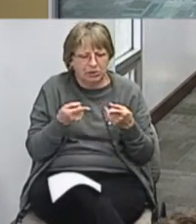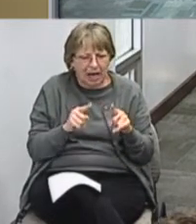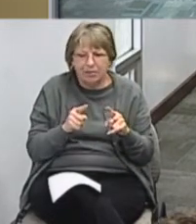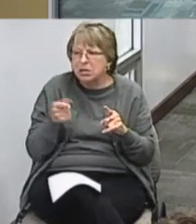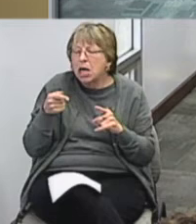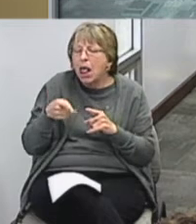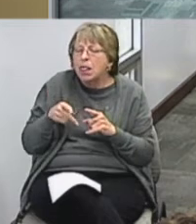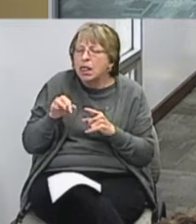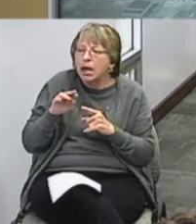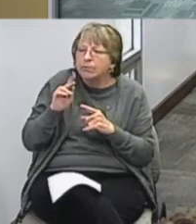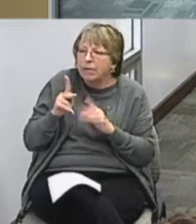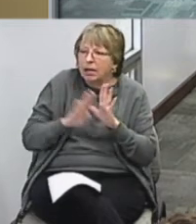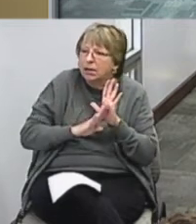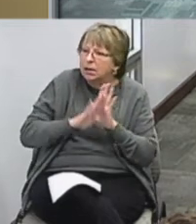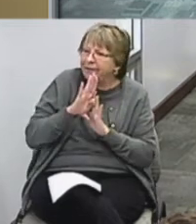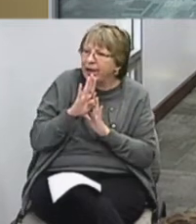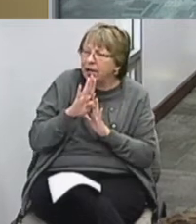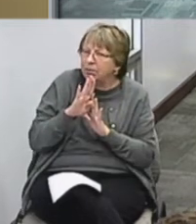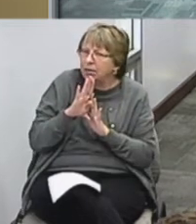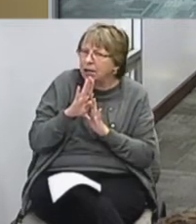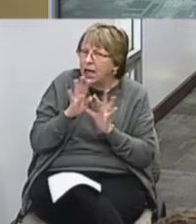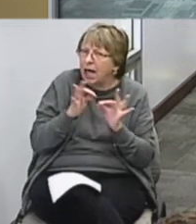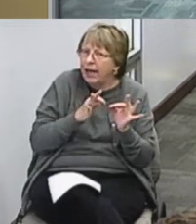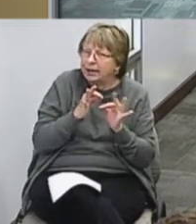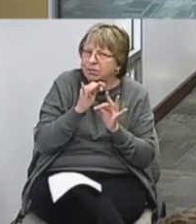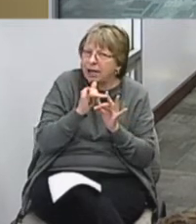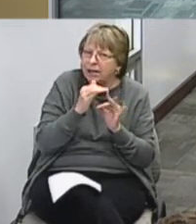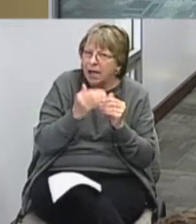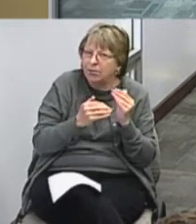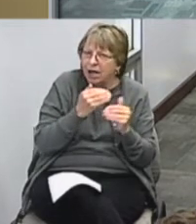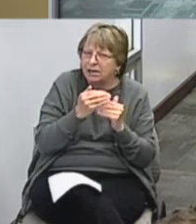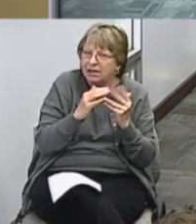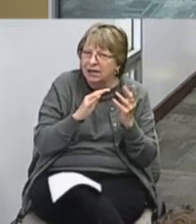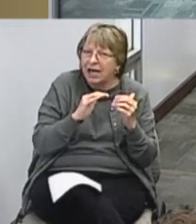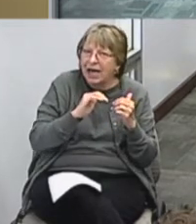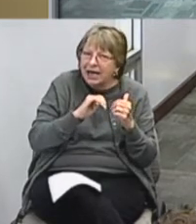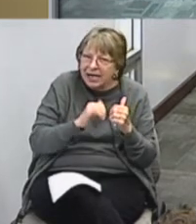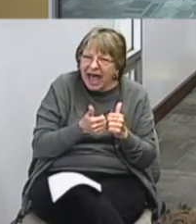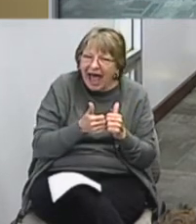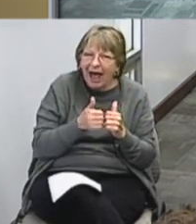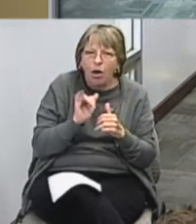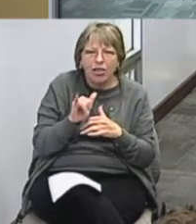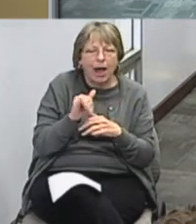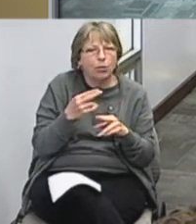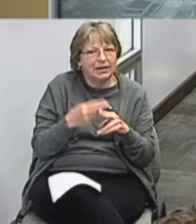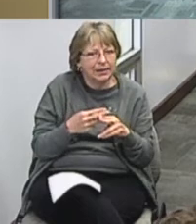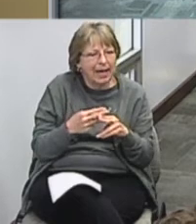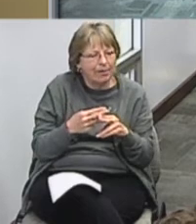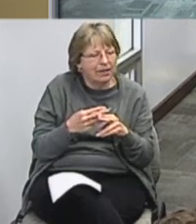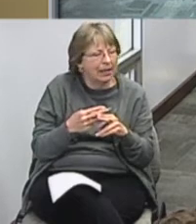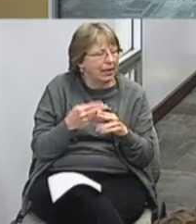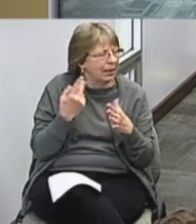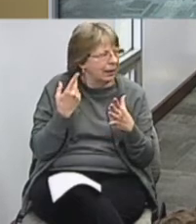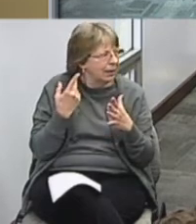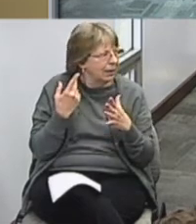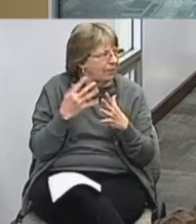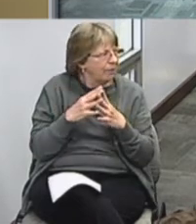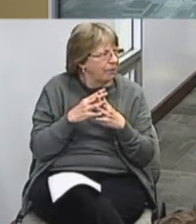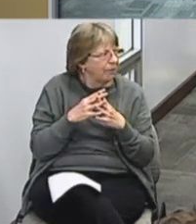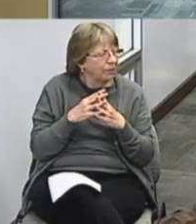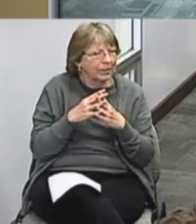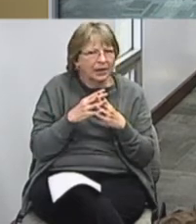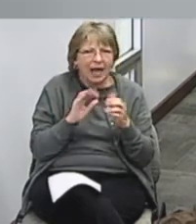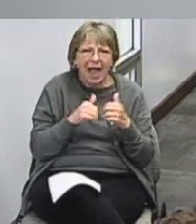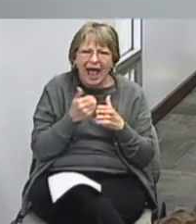developed, and explain that process in terms of how Avenue A Park was named, what it is today, how that Well,